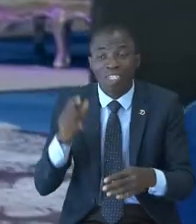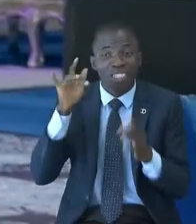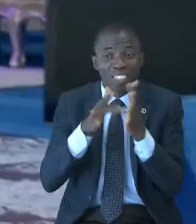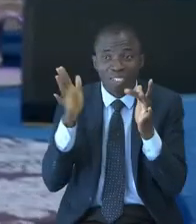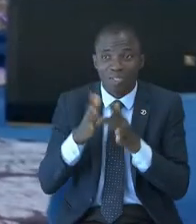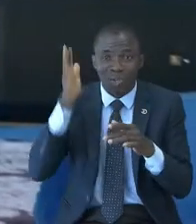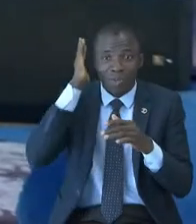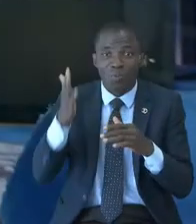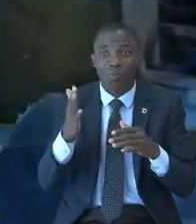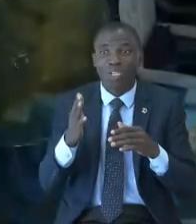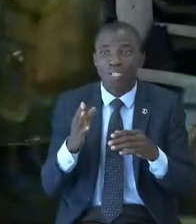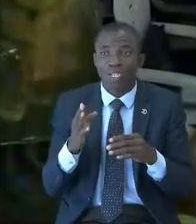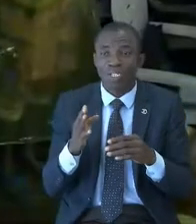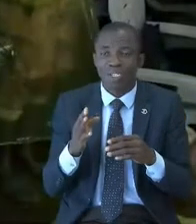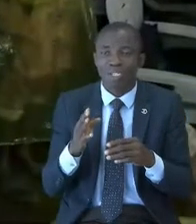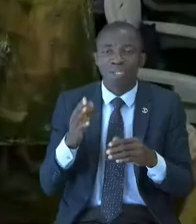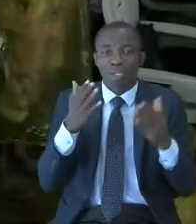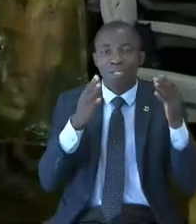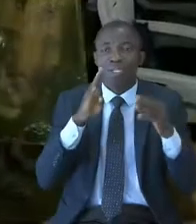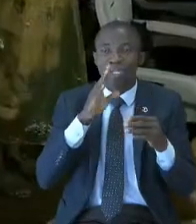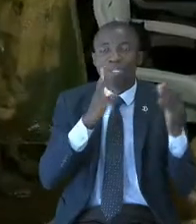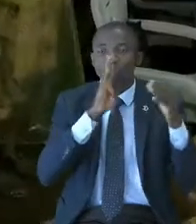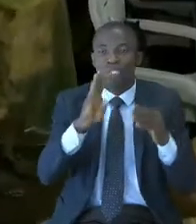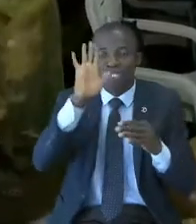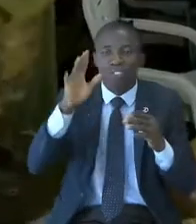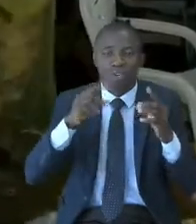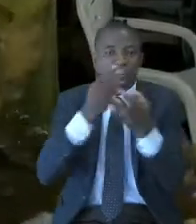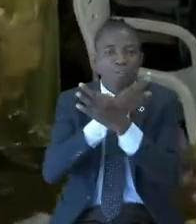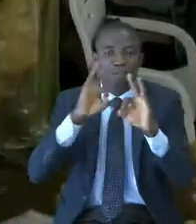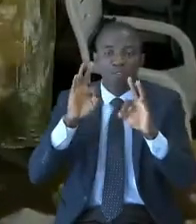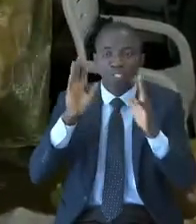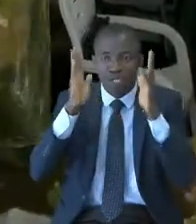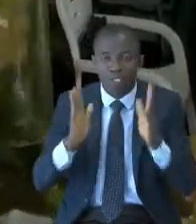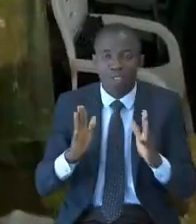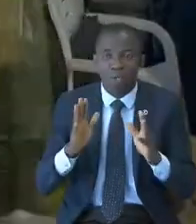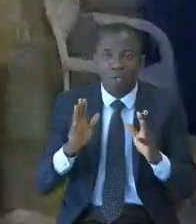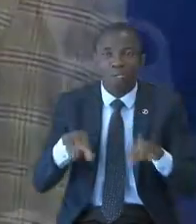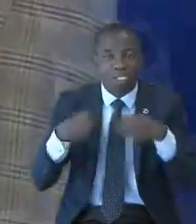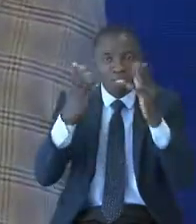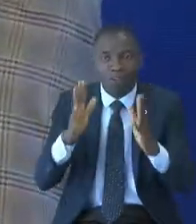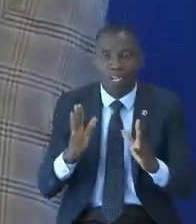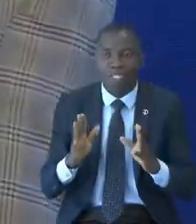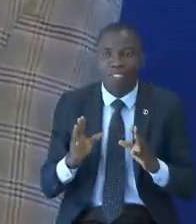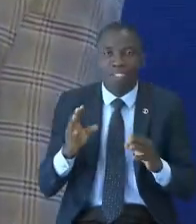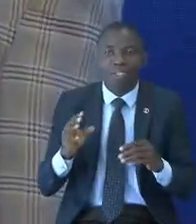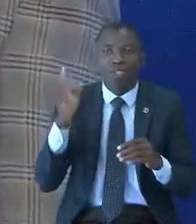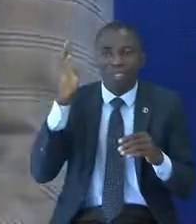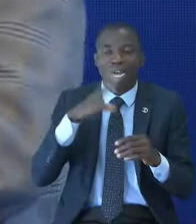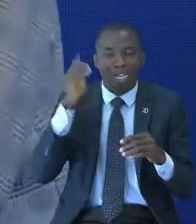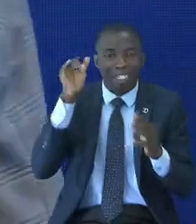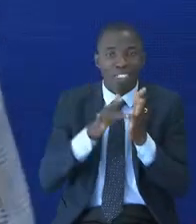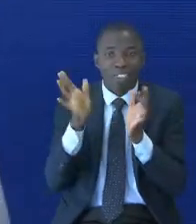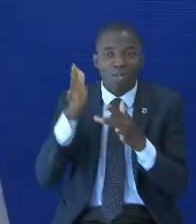Jesus will be your emancipator. And Jesus will be your savior.